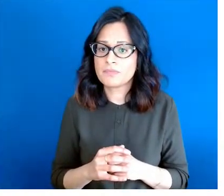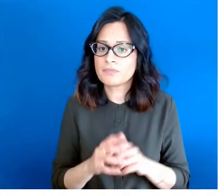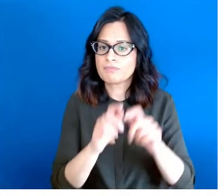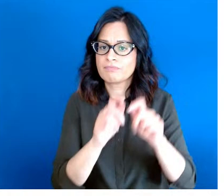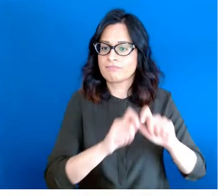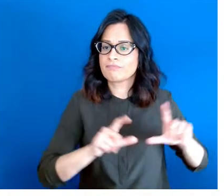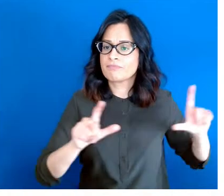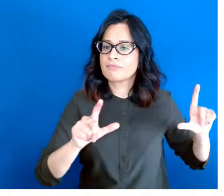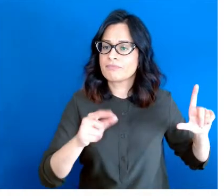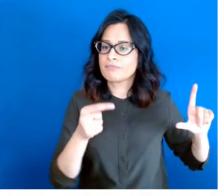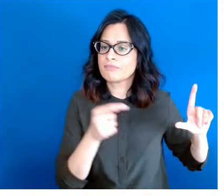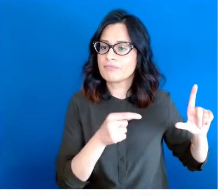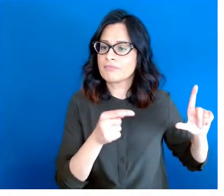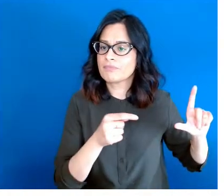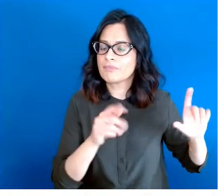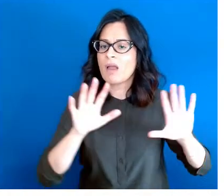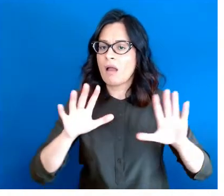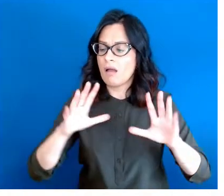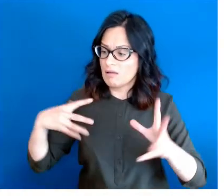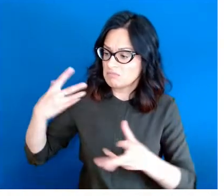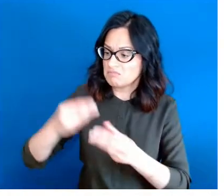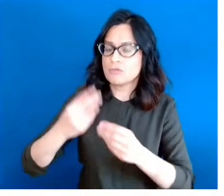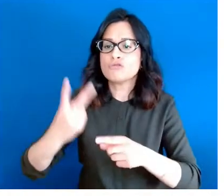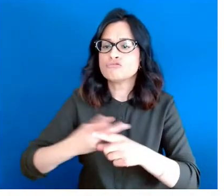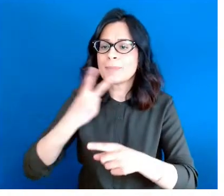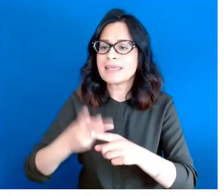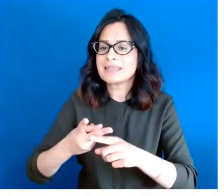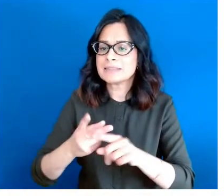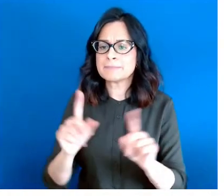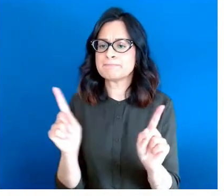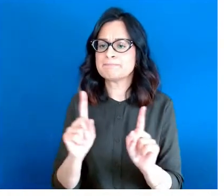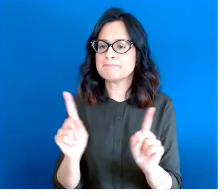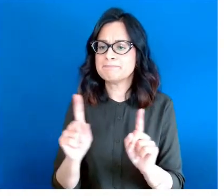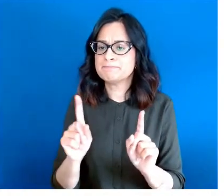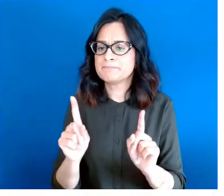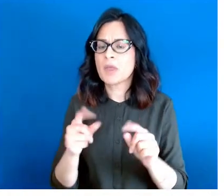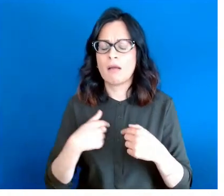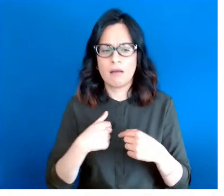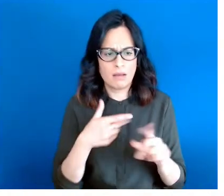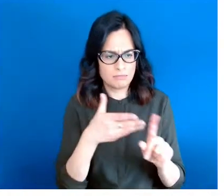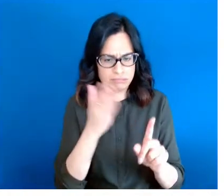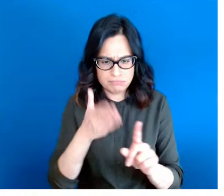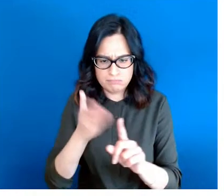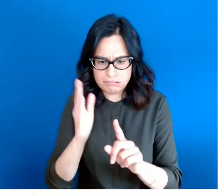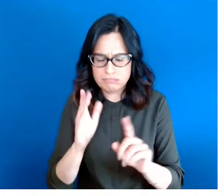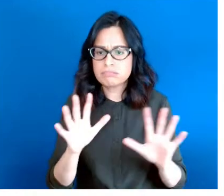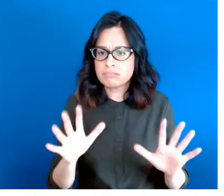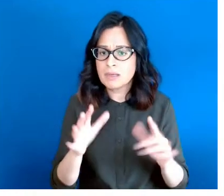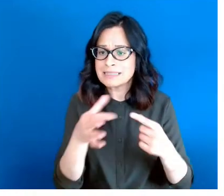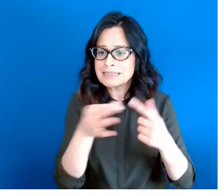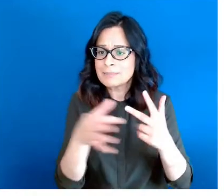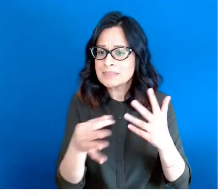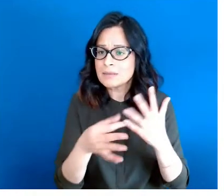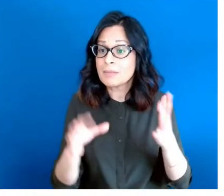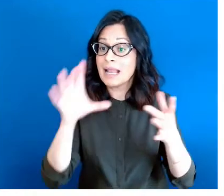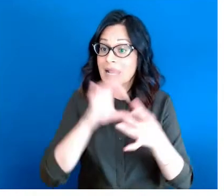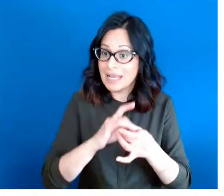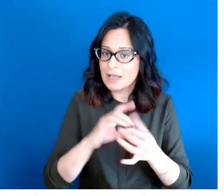So just to repeat, the typical signs and symptoms of allergic rhinitis and